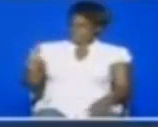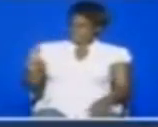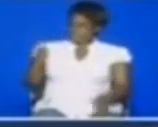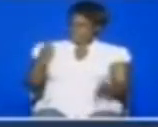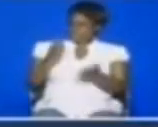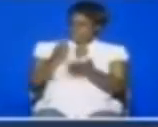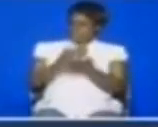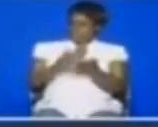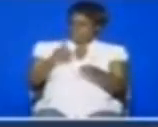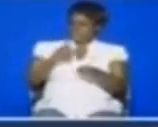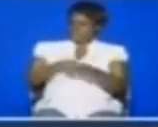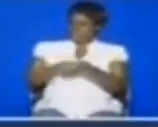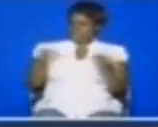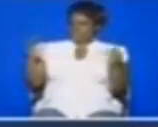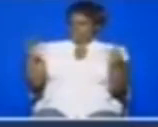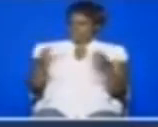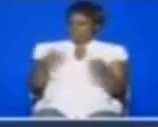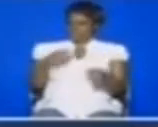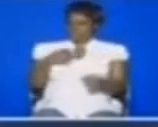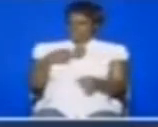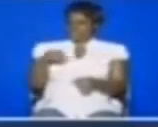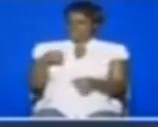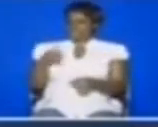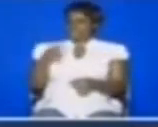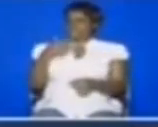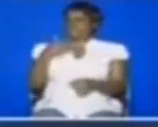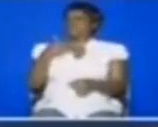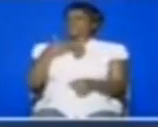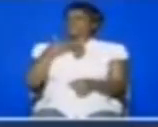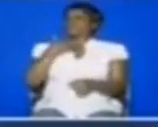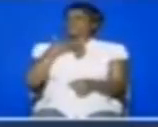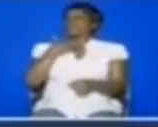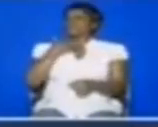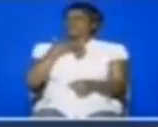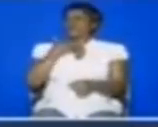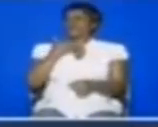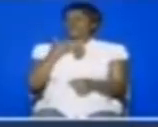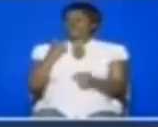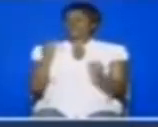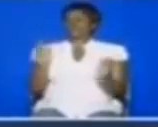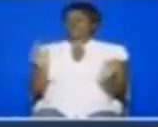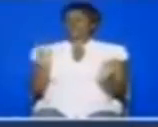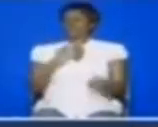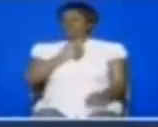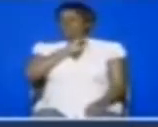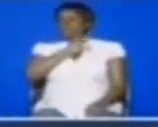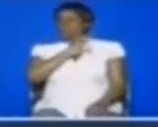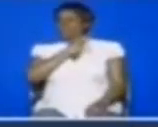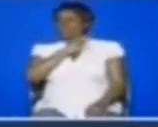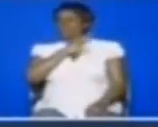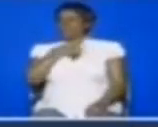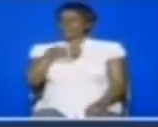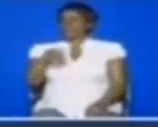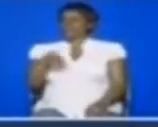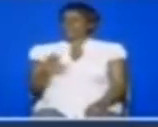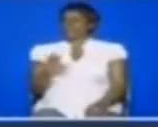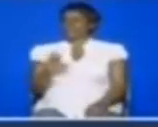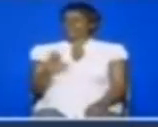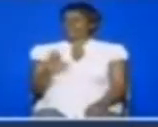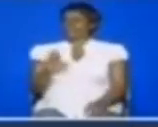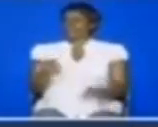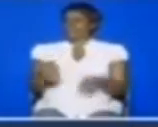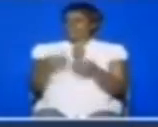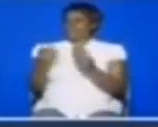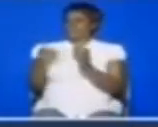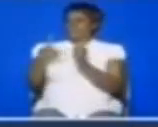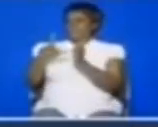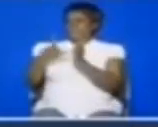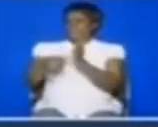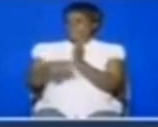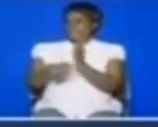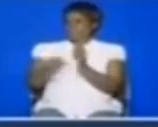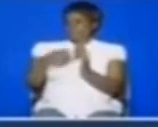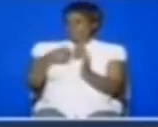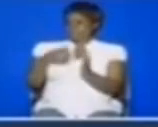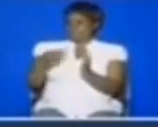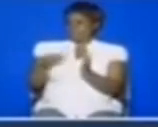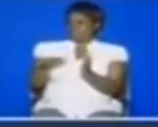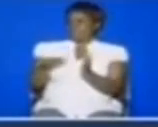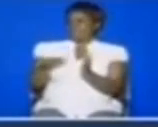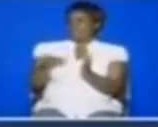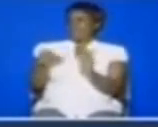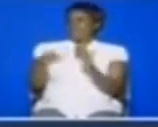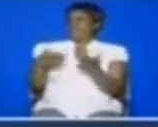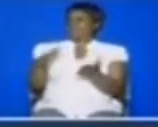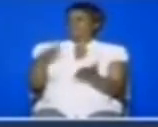sometimes you get a group of people that just feel that they have to cheer you on, and then you give them something little later on, and they feel like